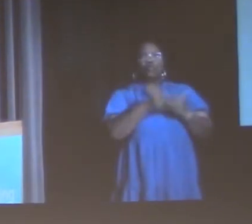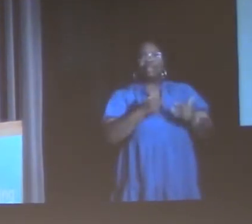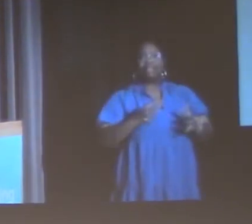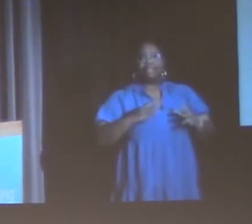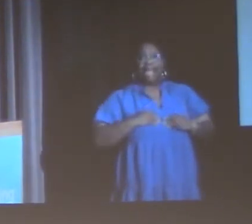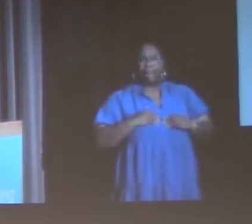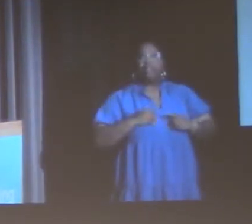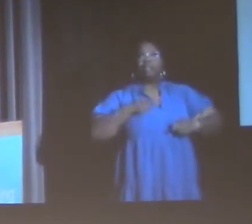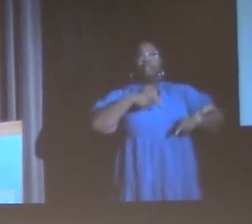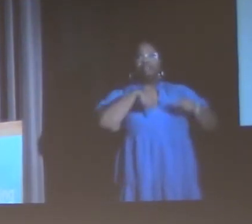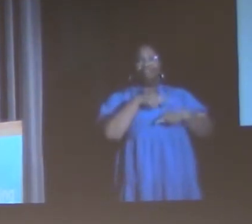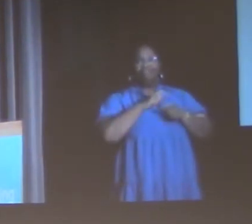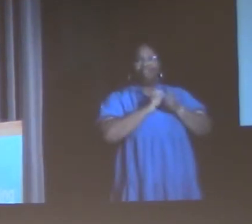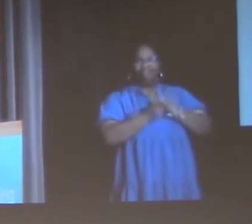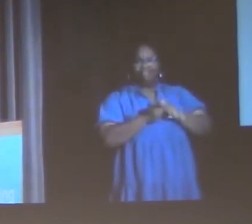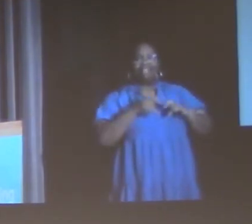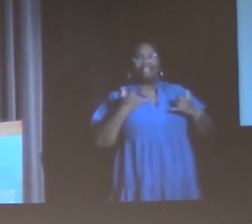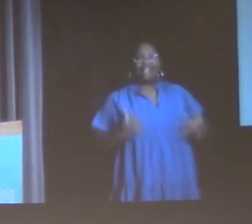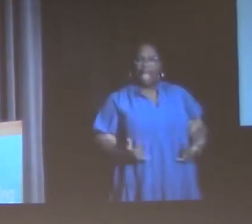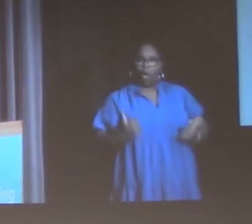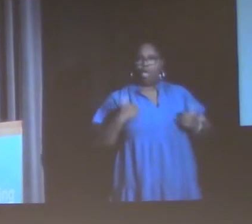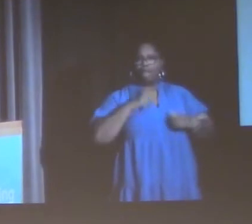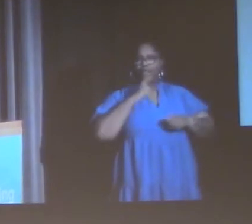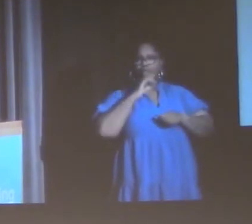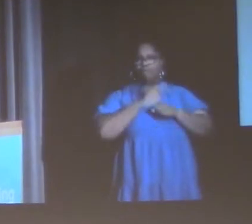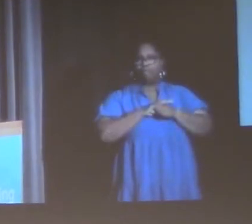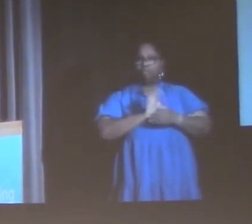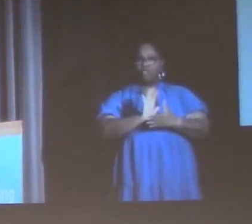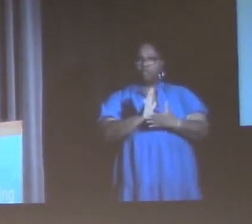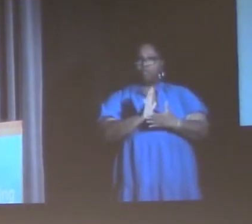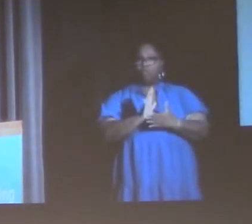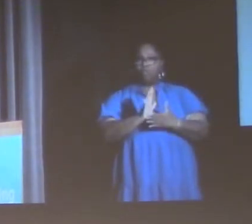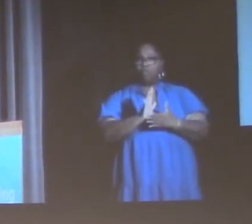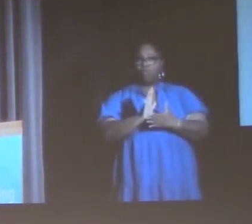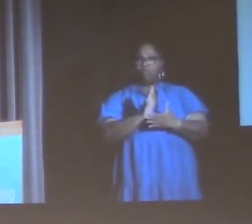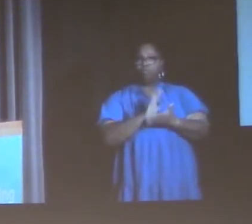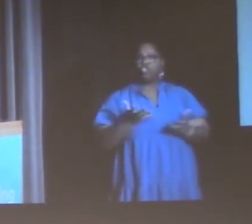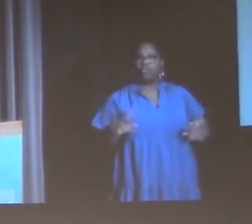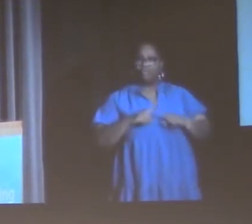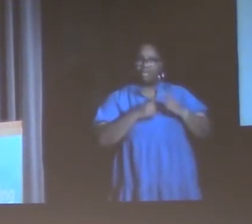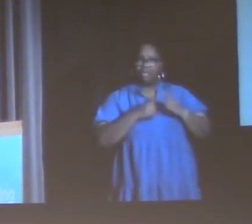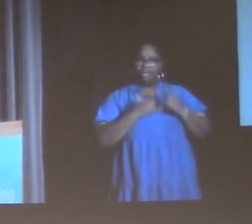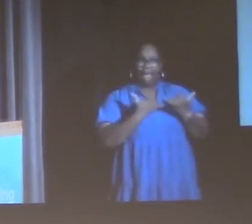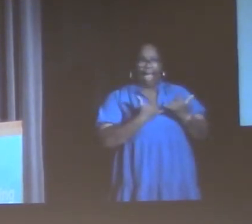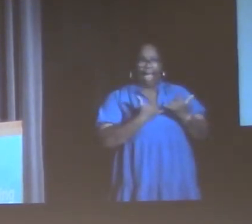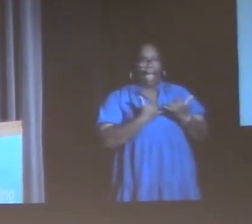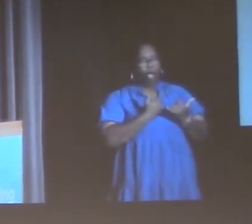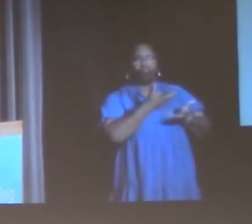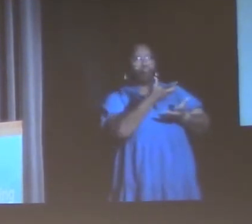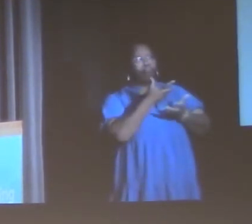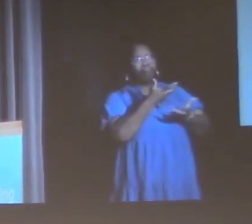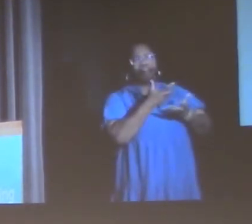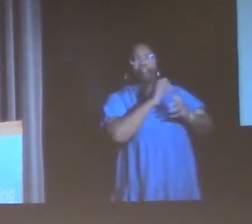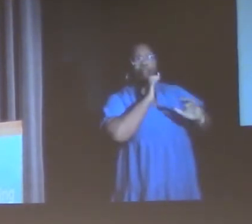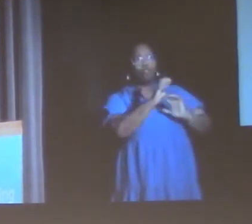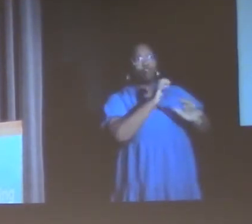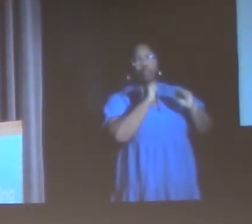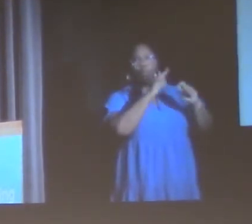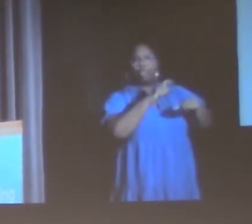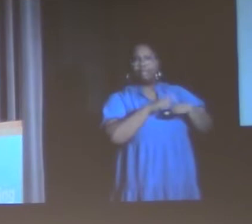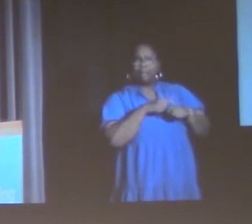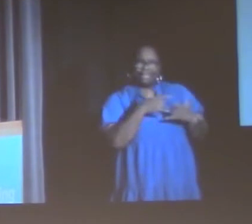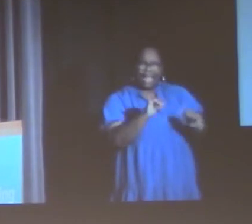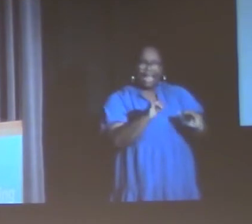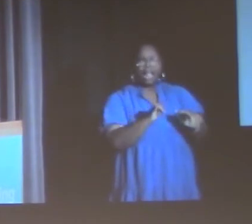of commitment, the film is done, but we're in conversation all the time of just like saying things to each